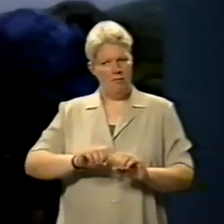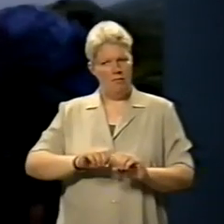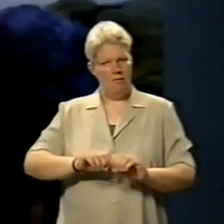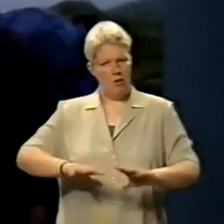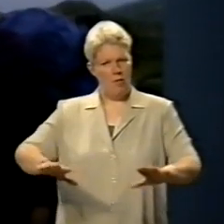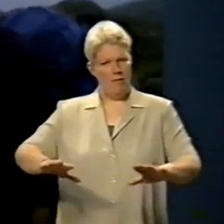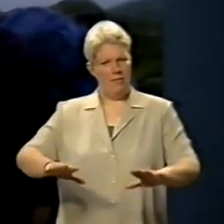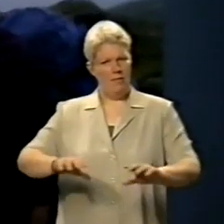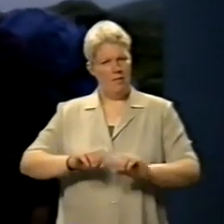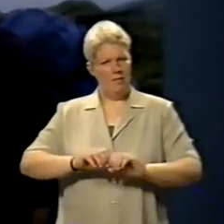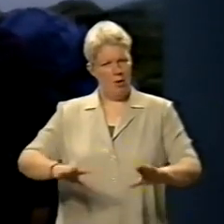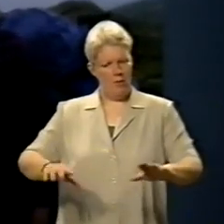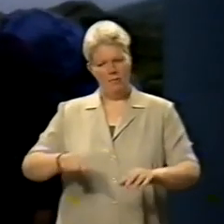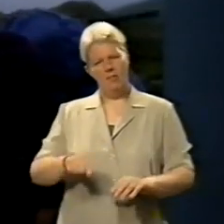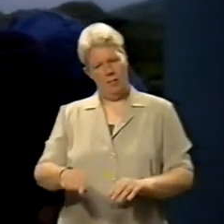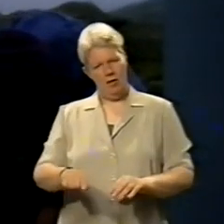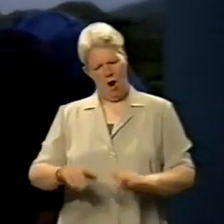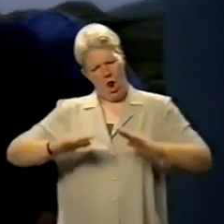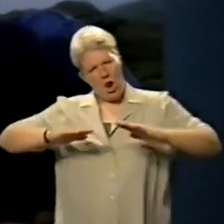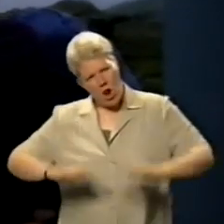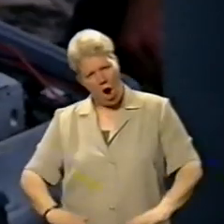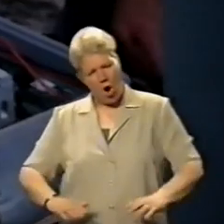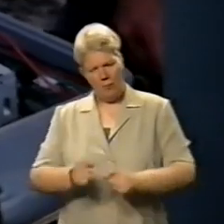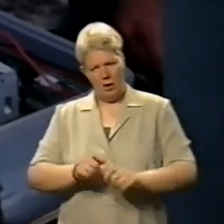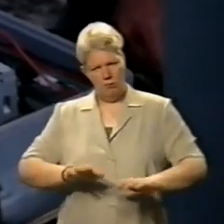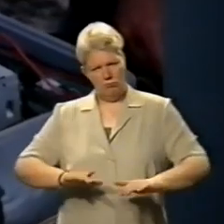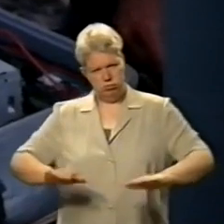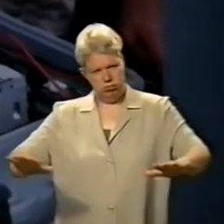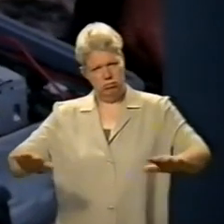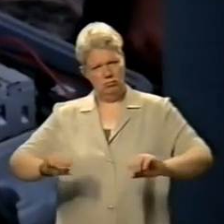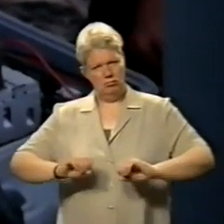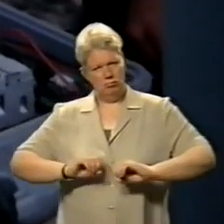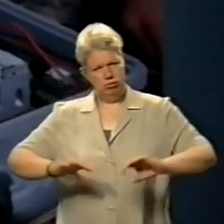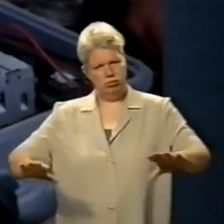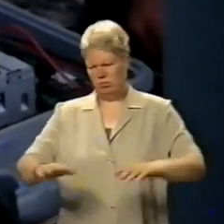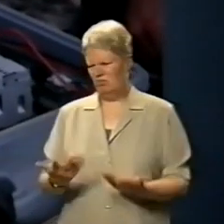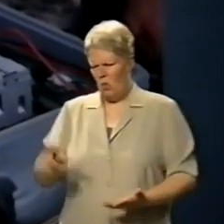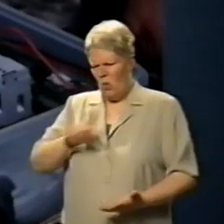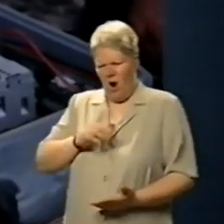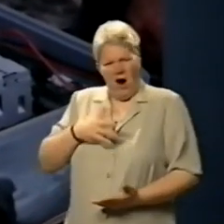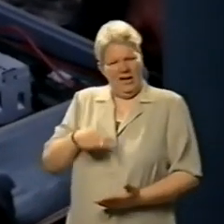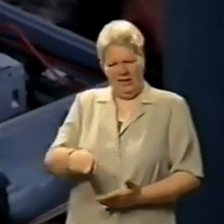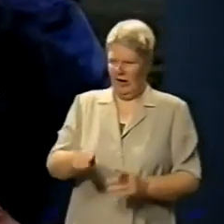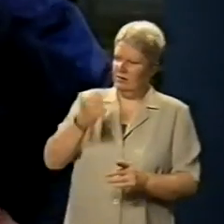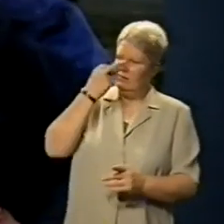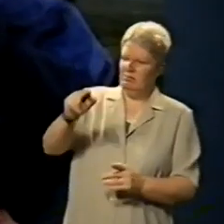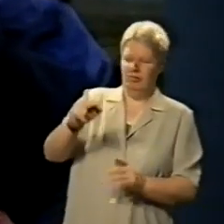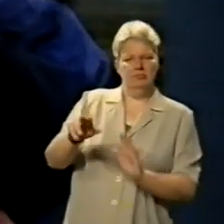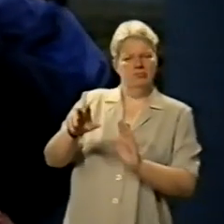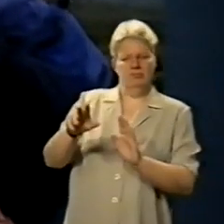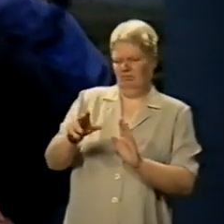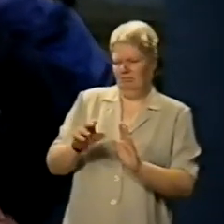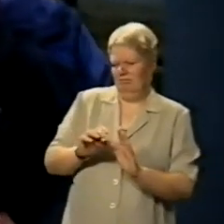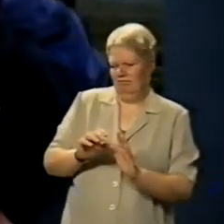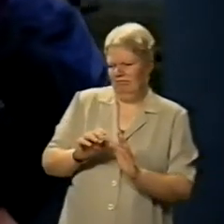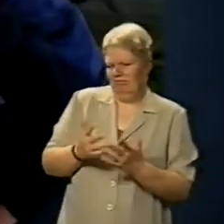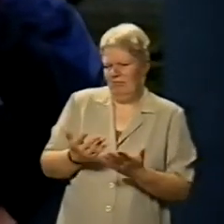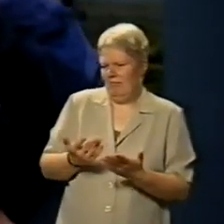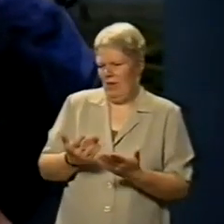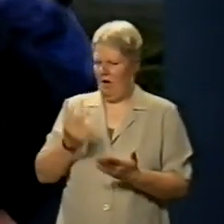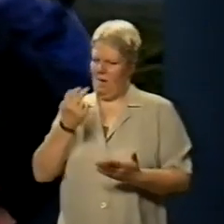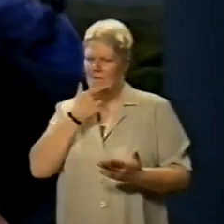Yeah, it's very low frequency, so it travels several kilometres away. Why do you actually need to have it? mean, why do the males need more